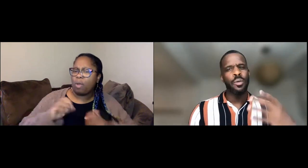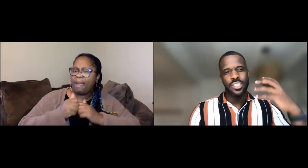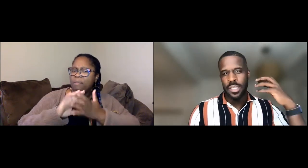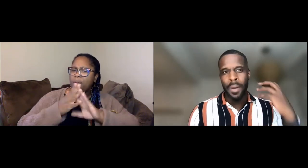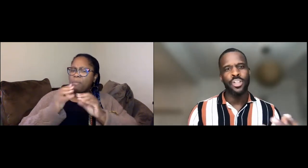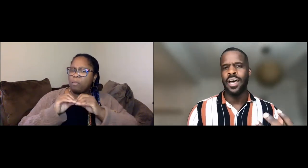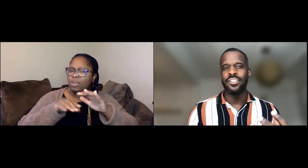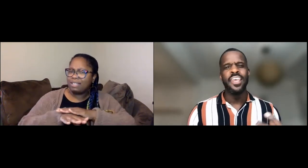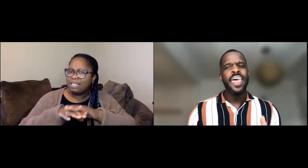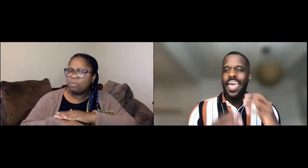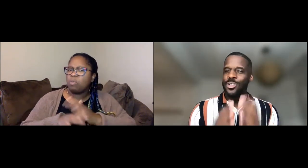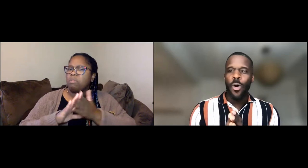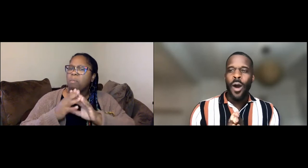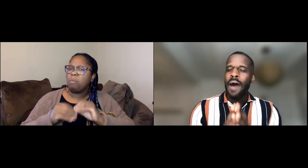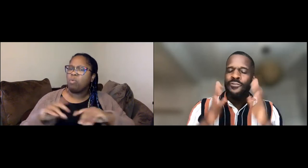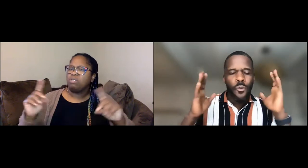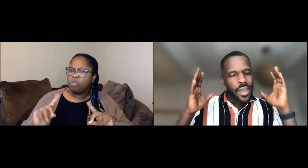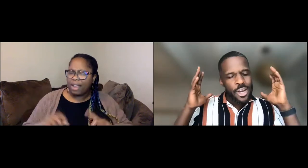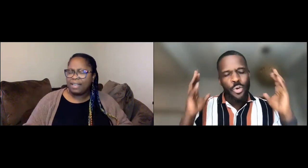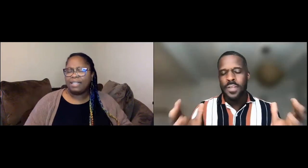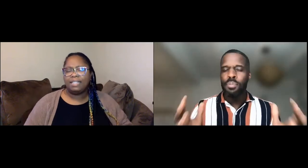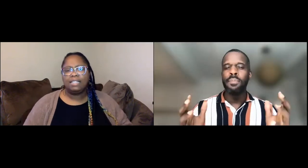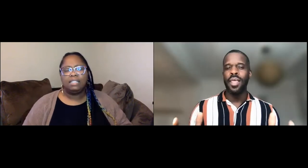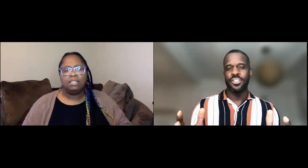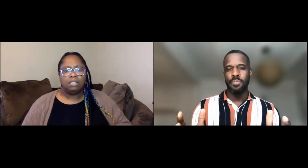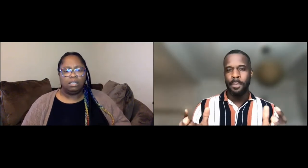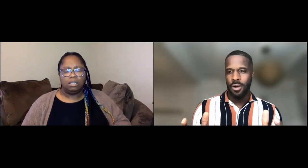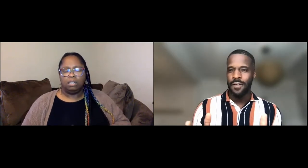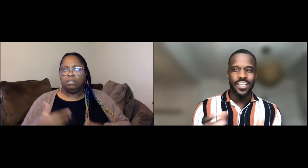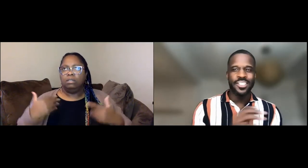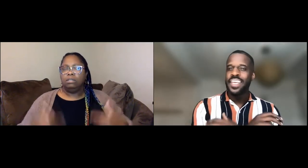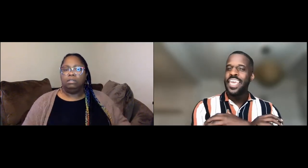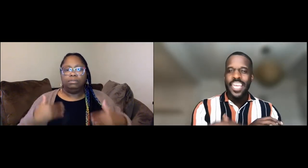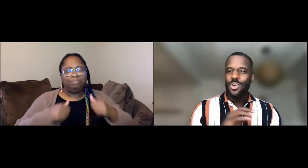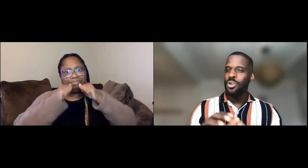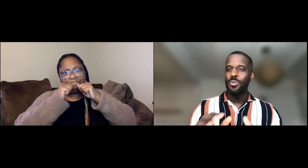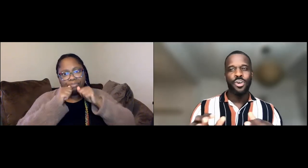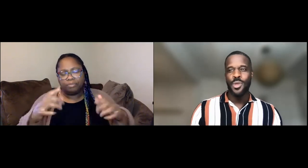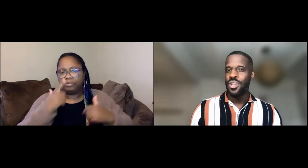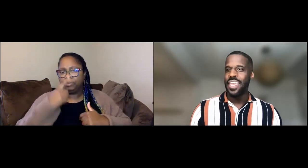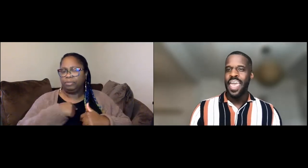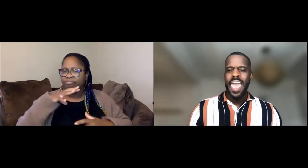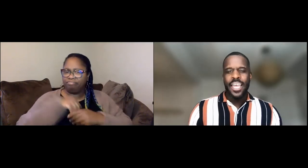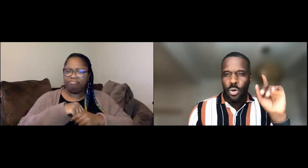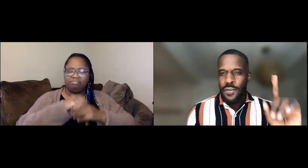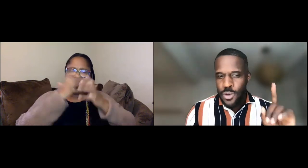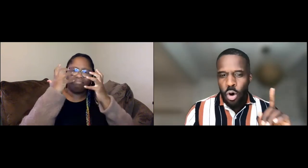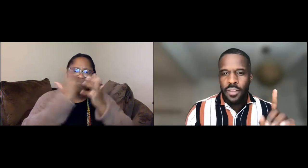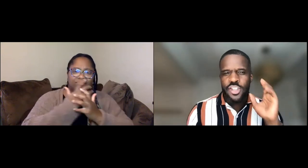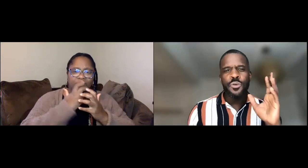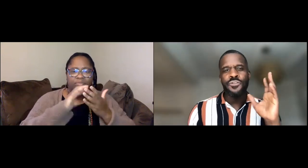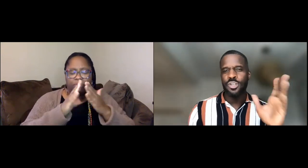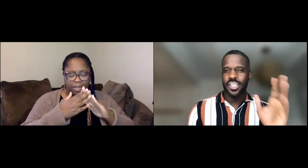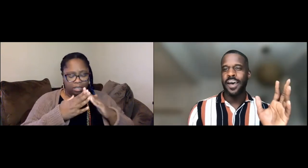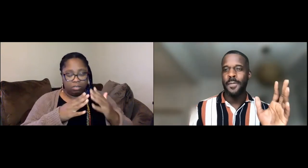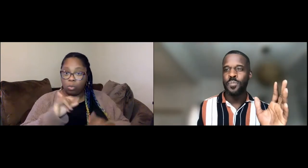and how can we democratize it? And so I feel incredibly blessed to be a part of this incredible community. And so if this